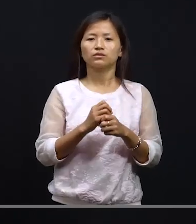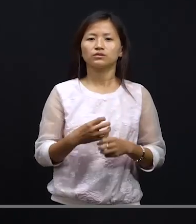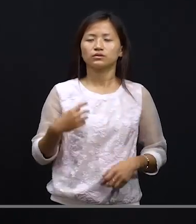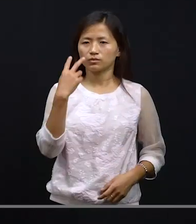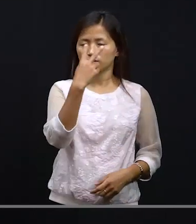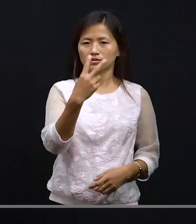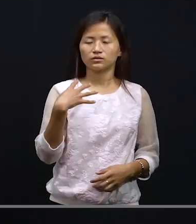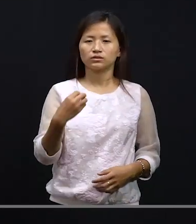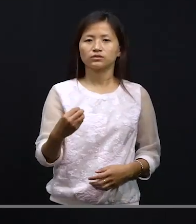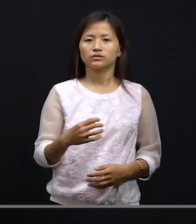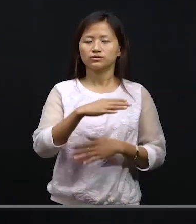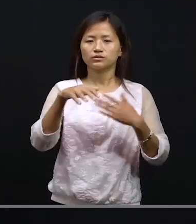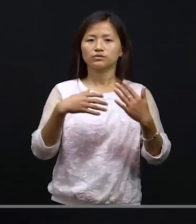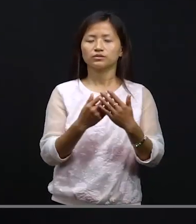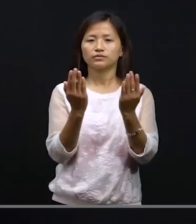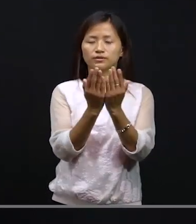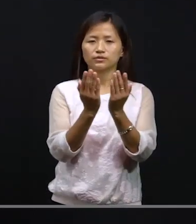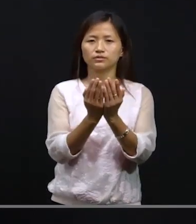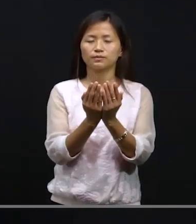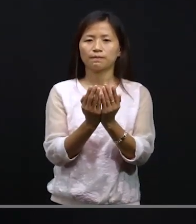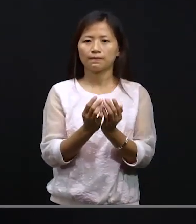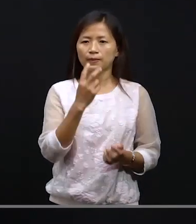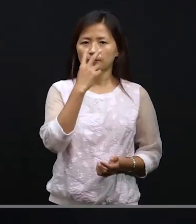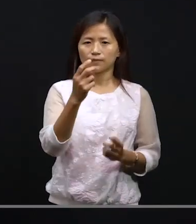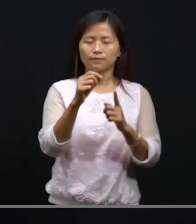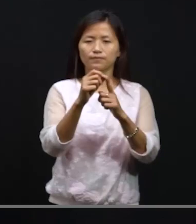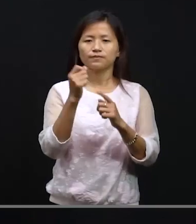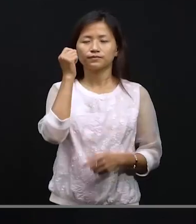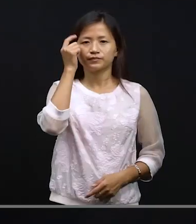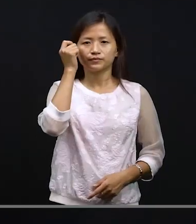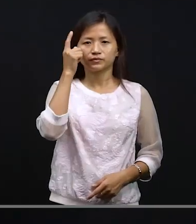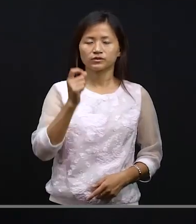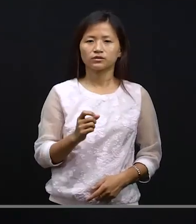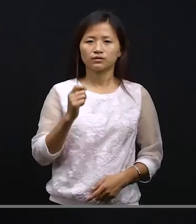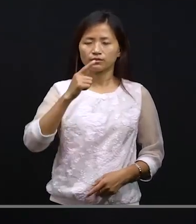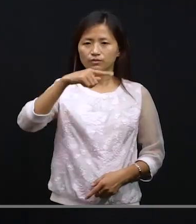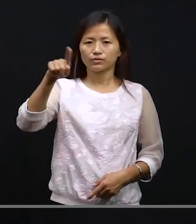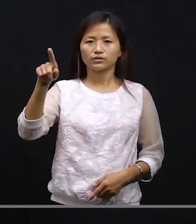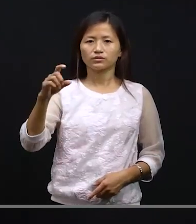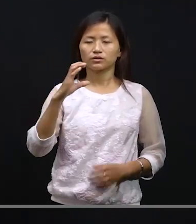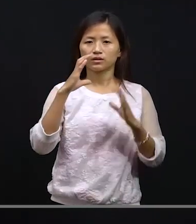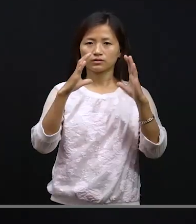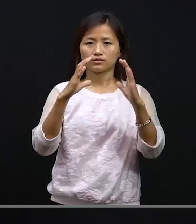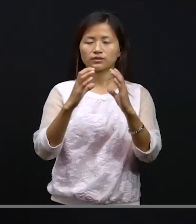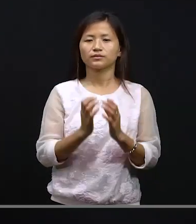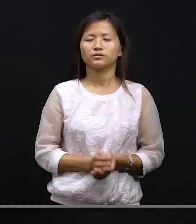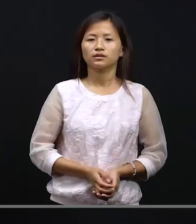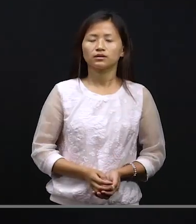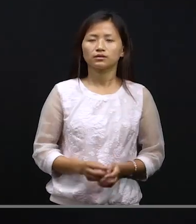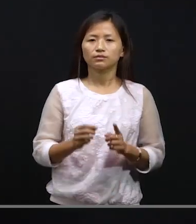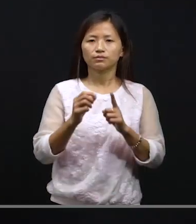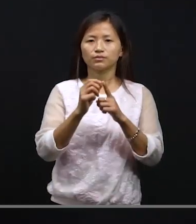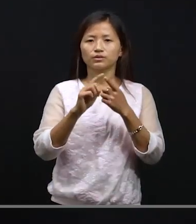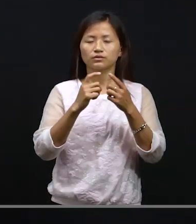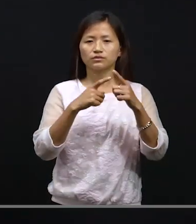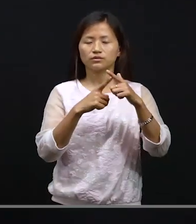I want you to understand this poetry in its right concept. When I say the poet wanted freedom, you cannot